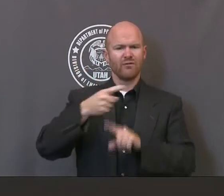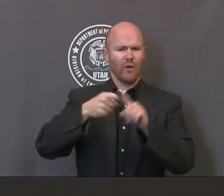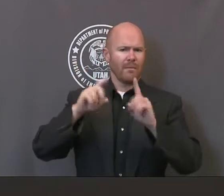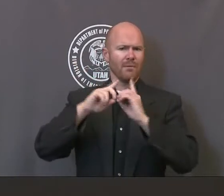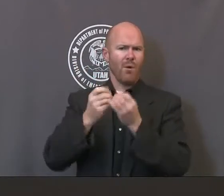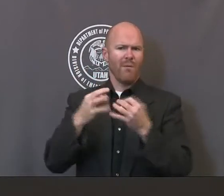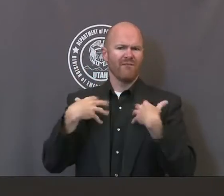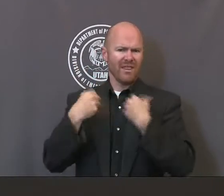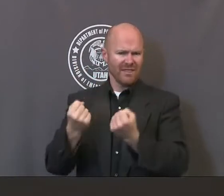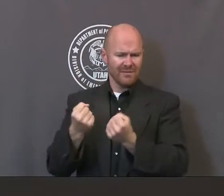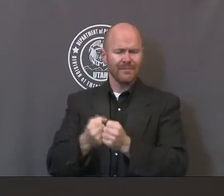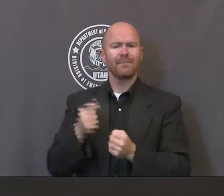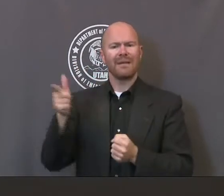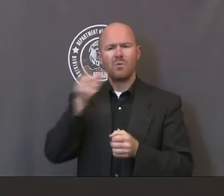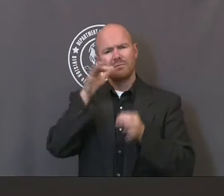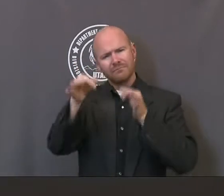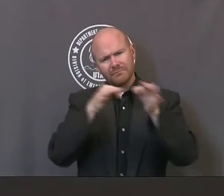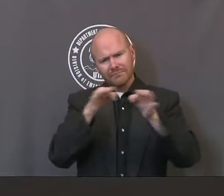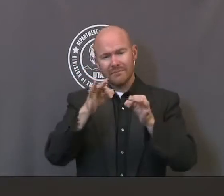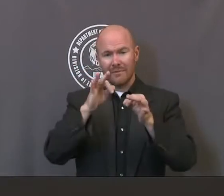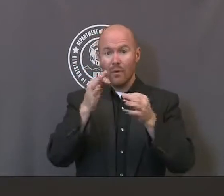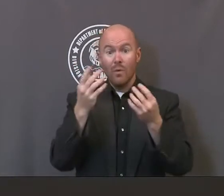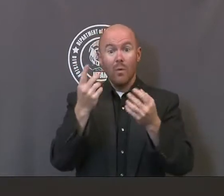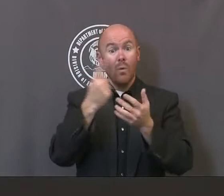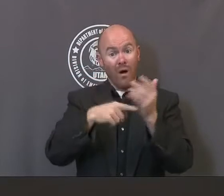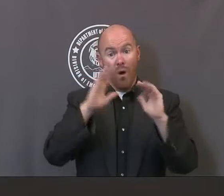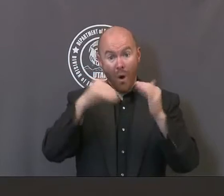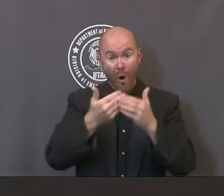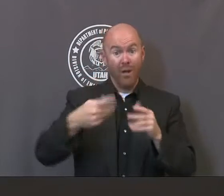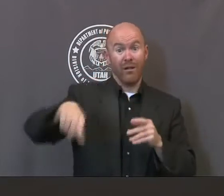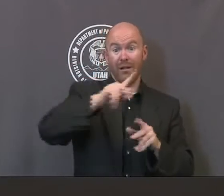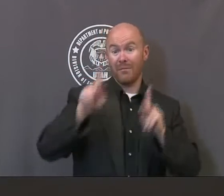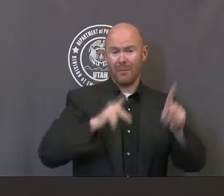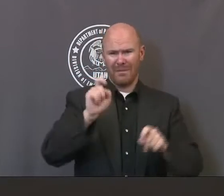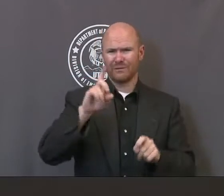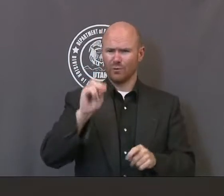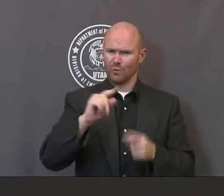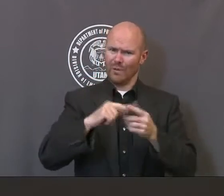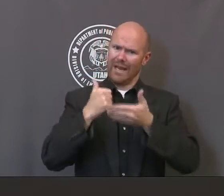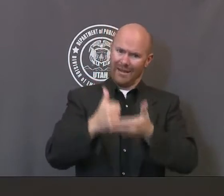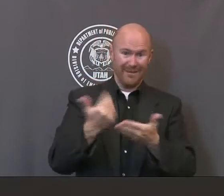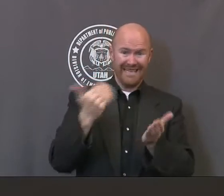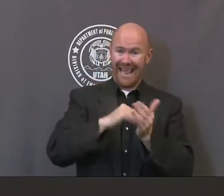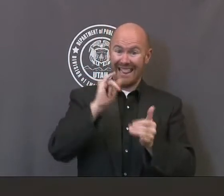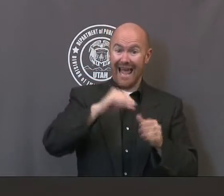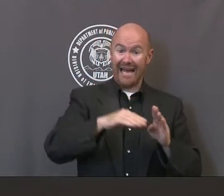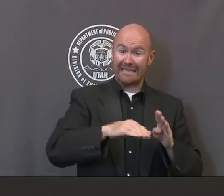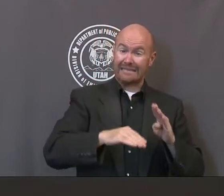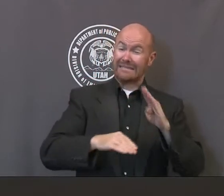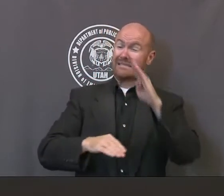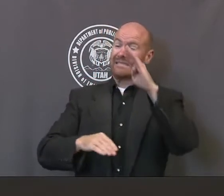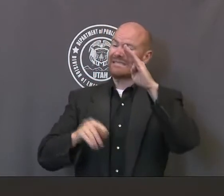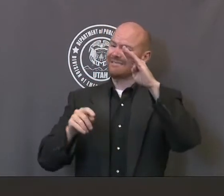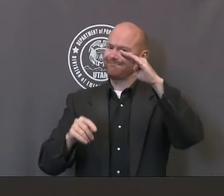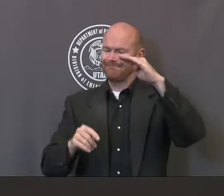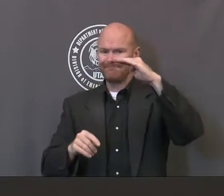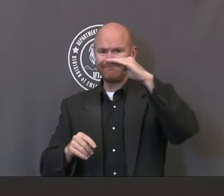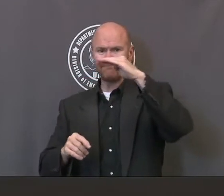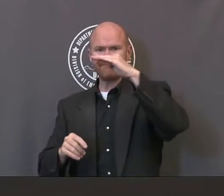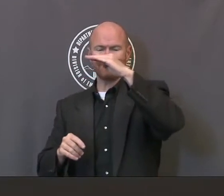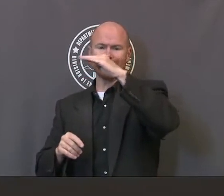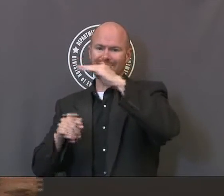kind of concrete actions that we will all need to take in order to reverse our dangerously high transmission rates. Dr. Dunn?